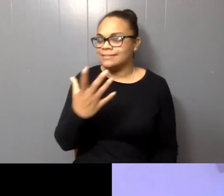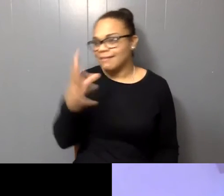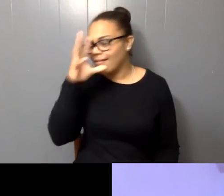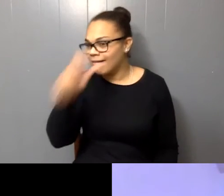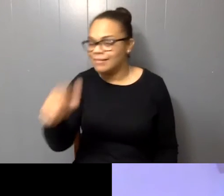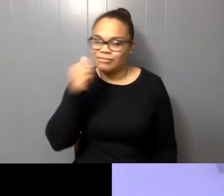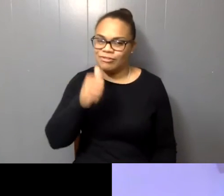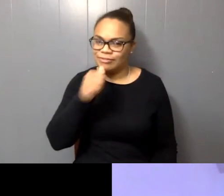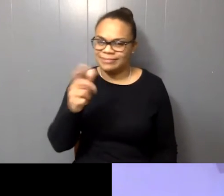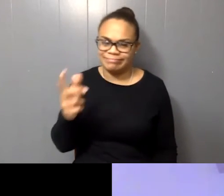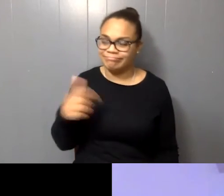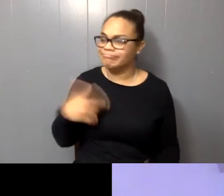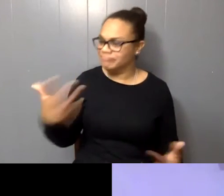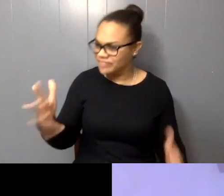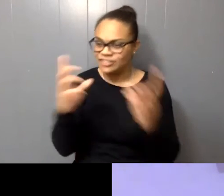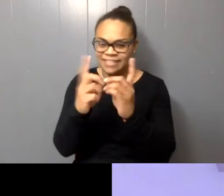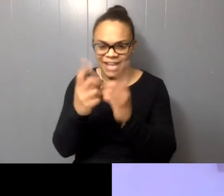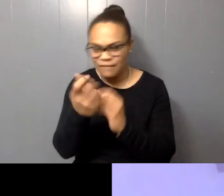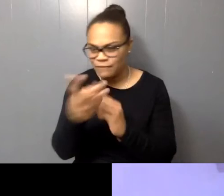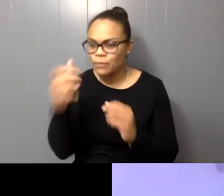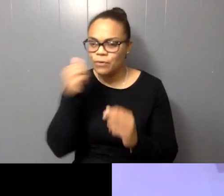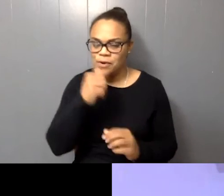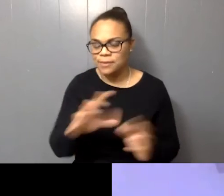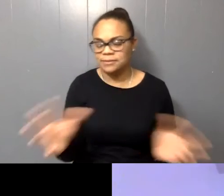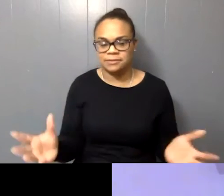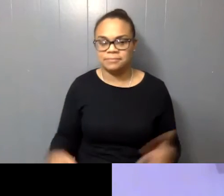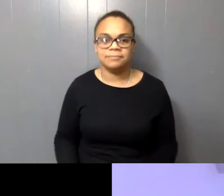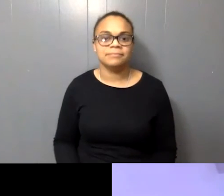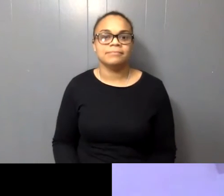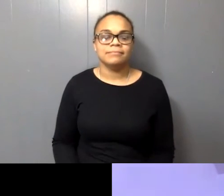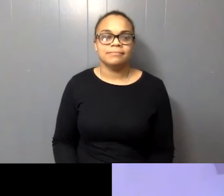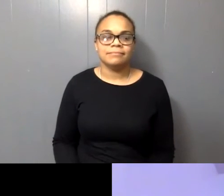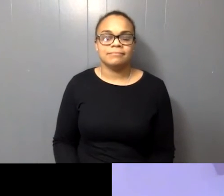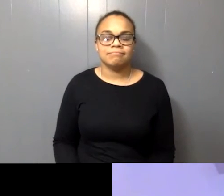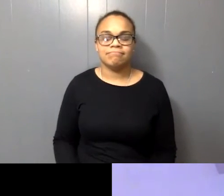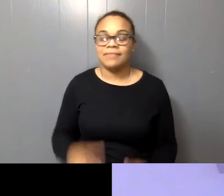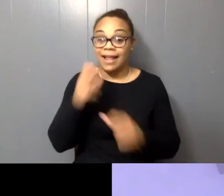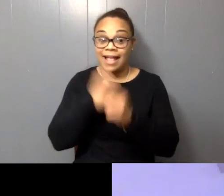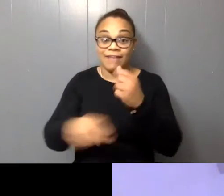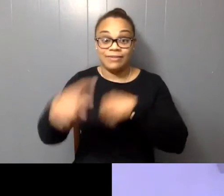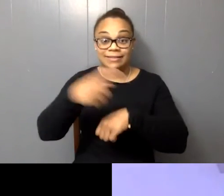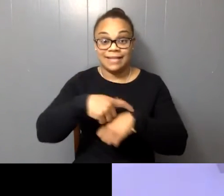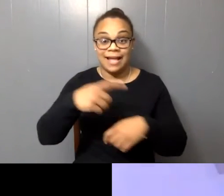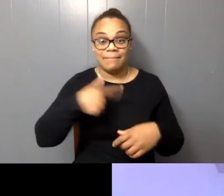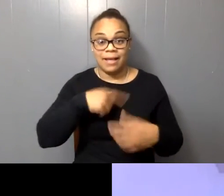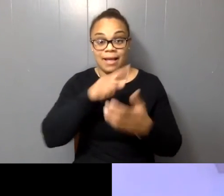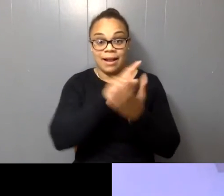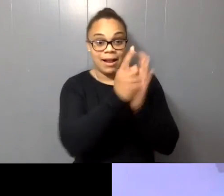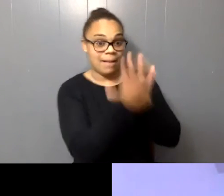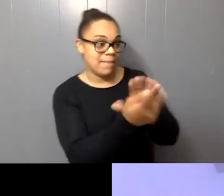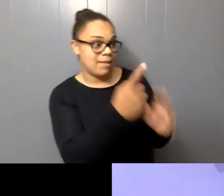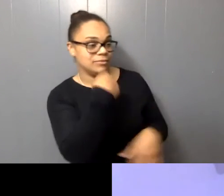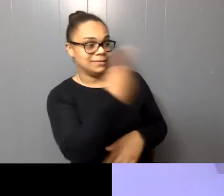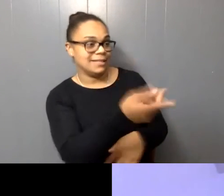knew. And every time I came out to somebody, or just like as a family, I'm like, oh, you guys know I'm bi, right? Like I'm bisexual,